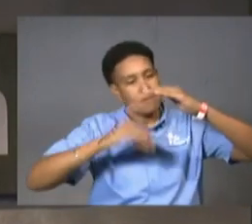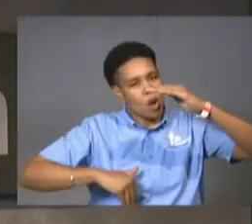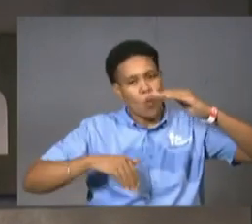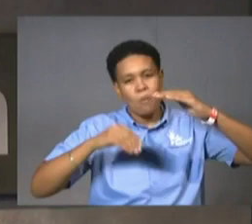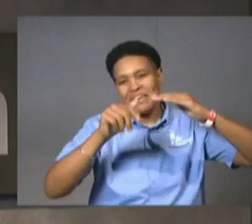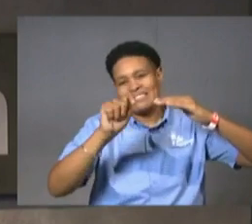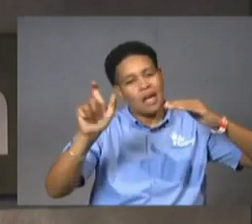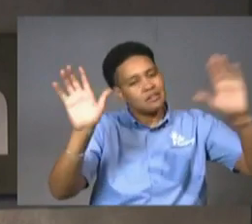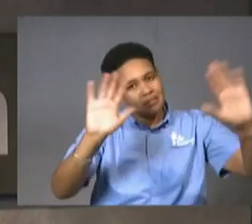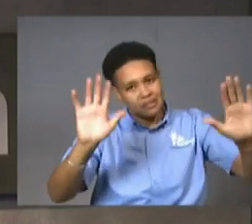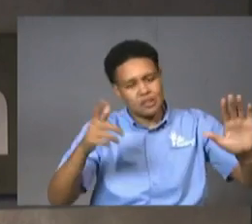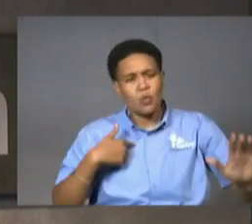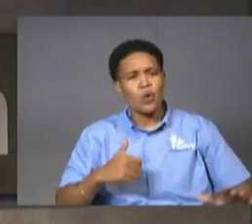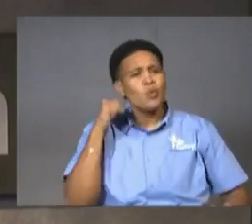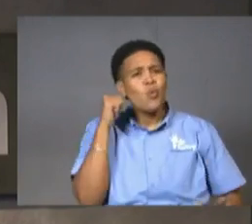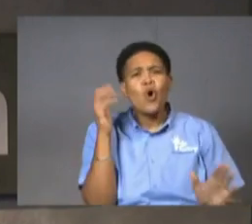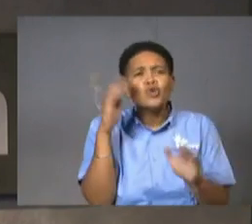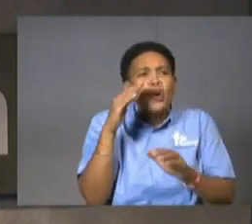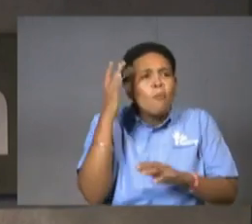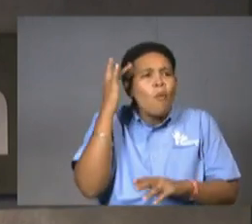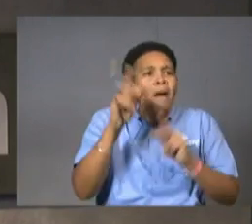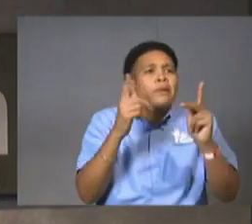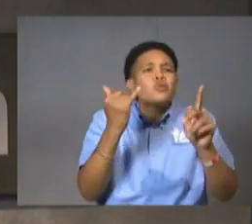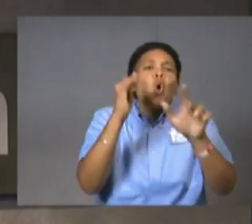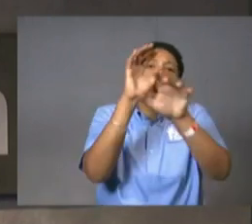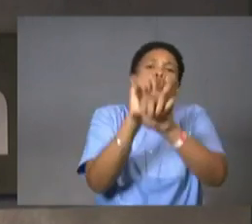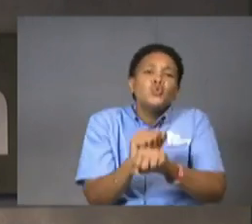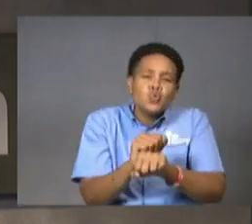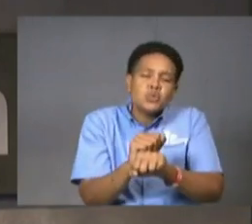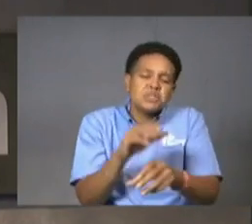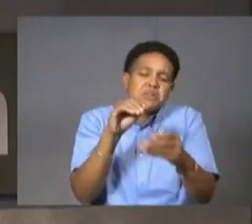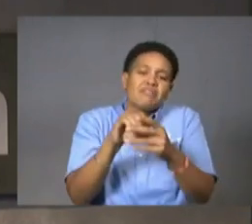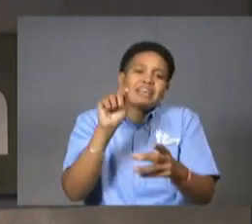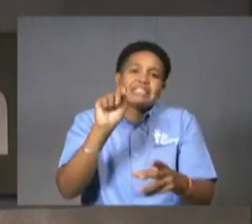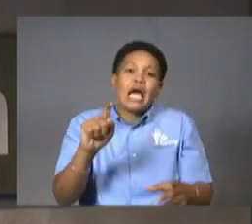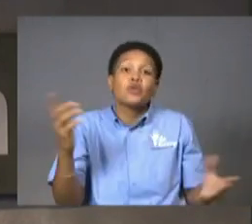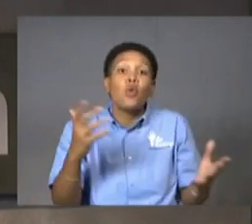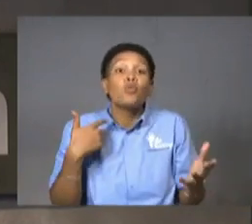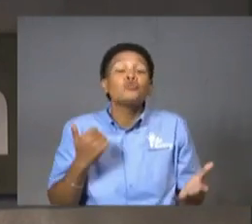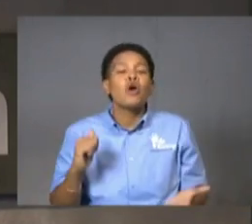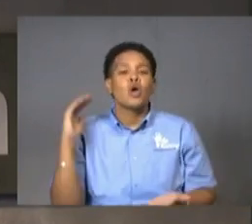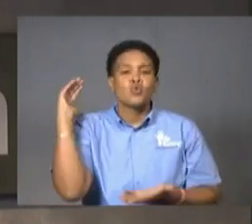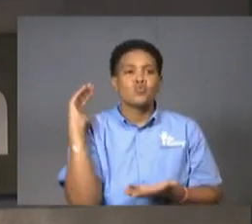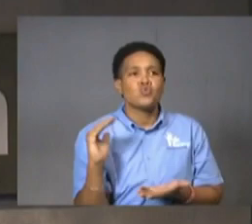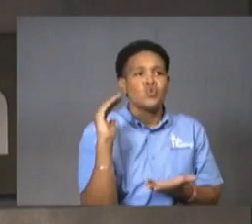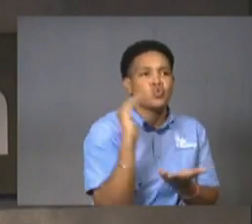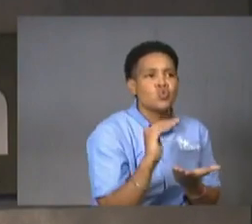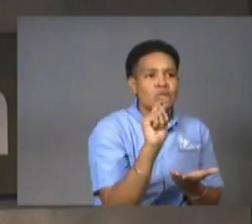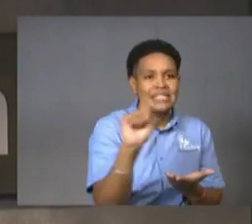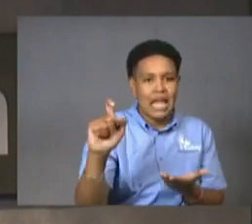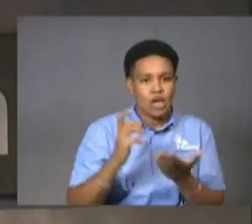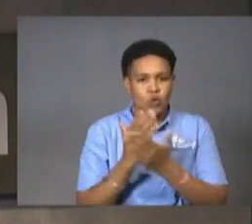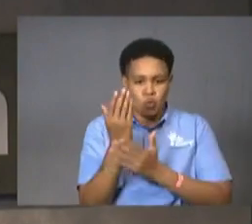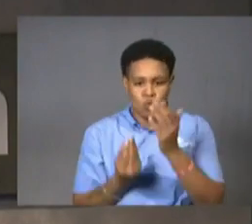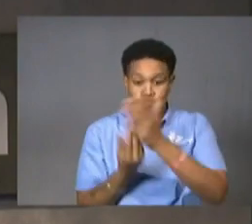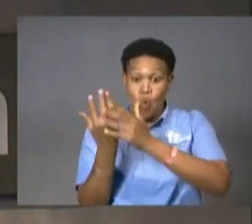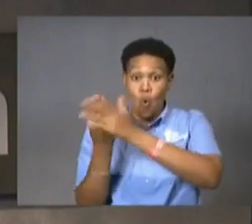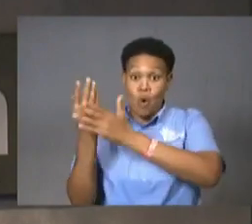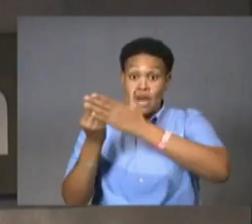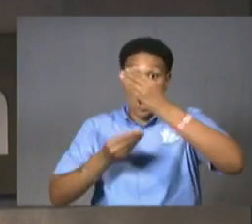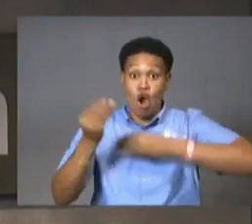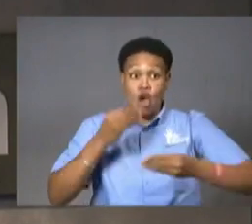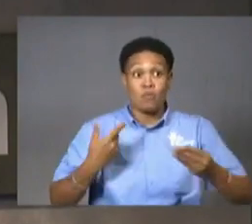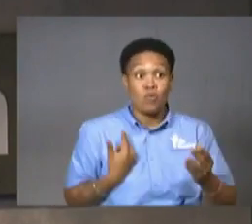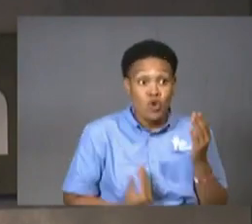of the tax law and people are used to it. What we like to do is bring down the tax rate through growing the economy. And as we grow the economy,